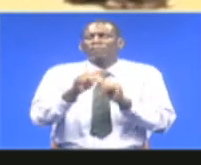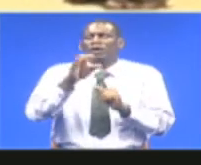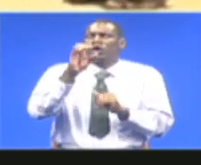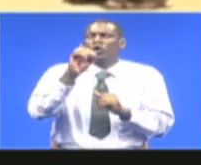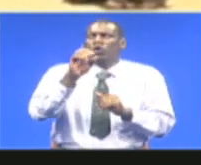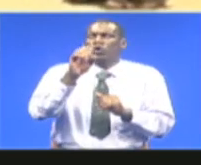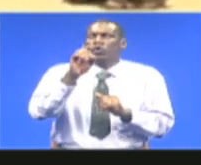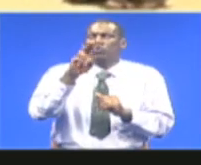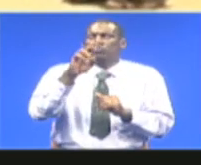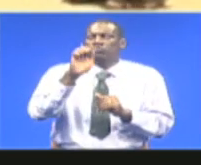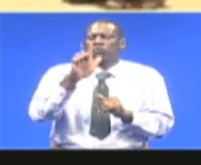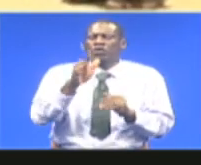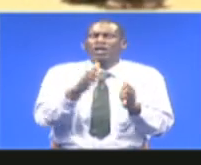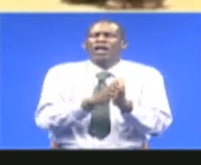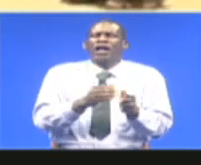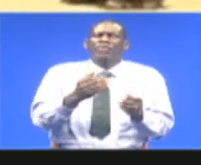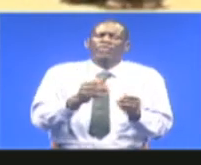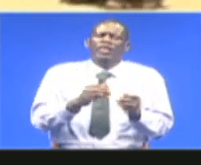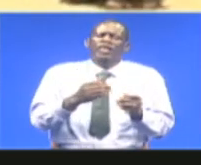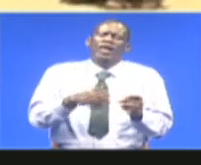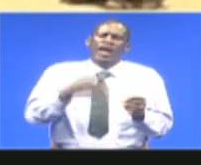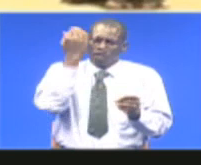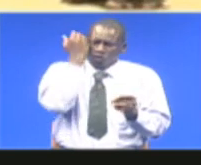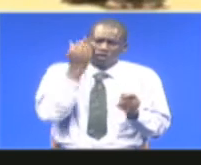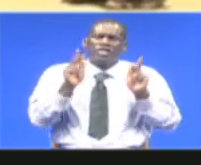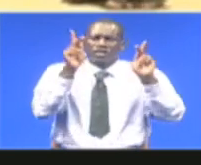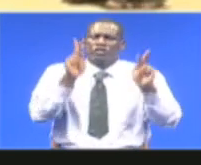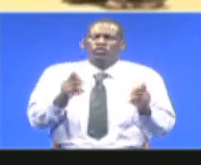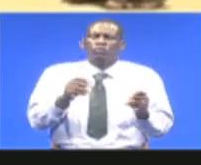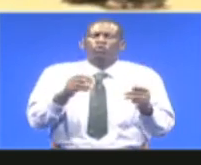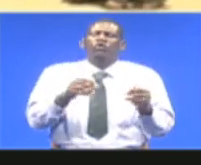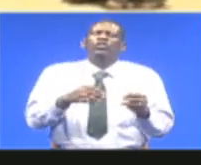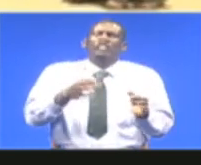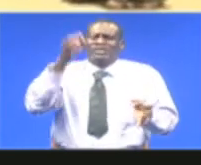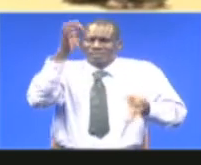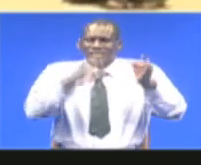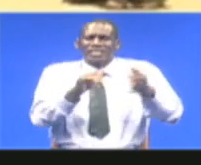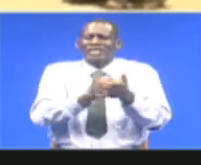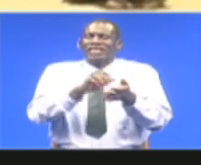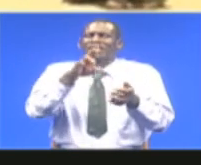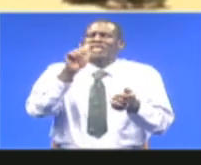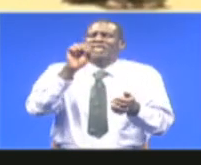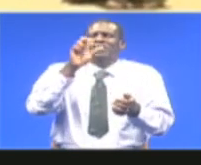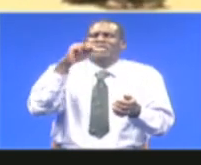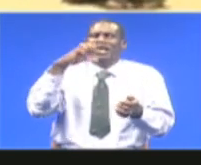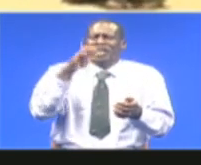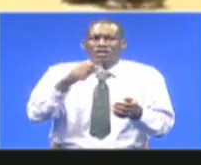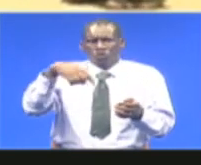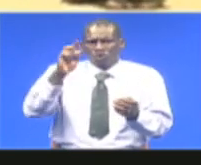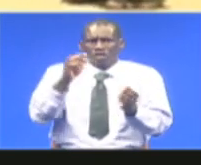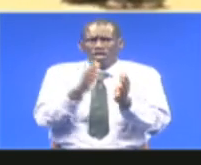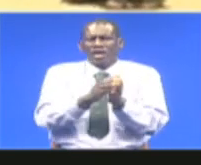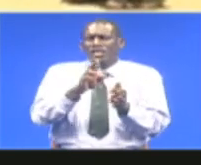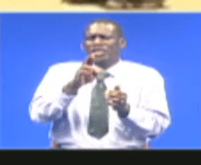in Kisumu ruled in favor of the petitioner, subjecting the electorate here in Siaya County to a by-election which Rasanga